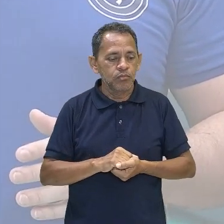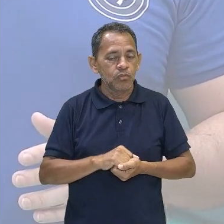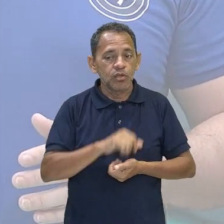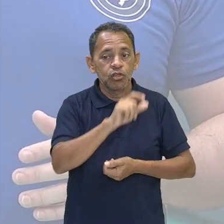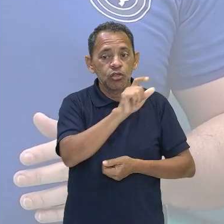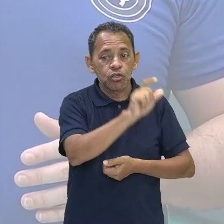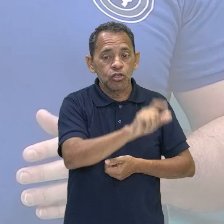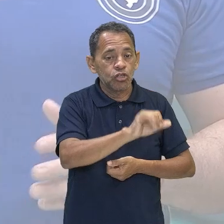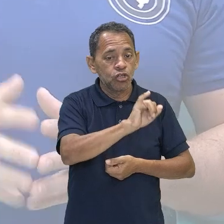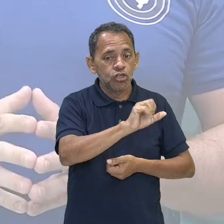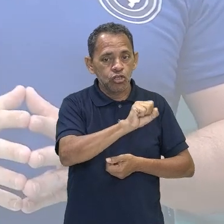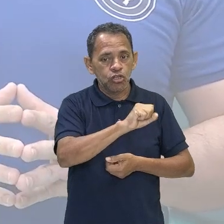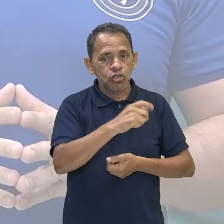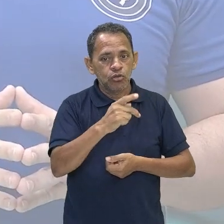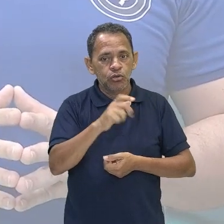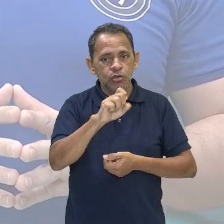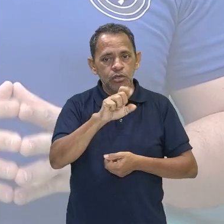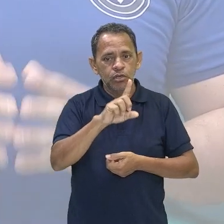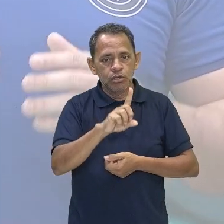watching TV?